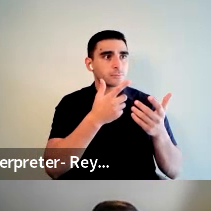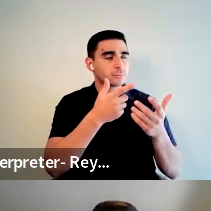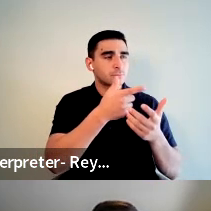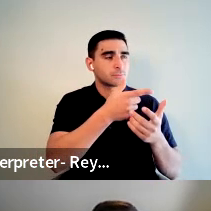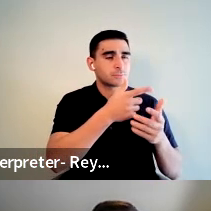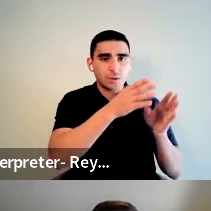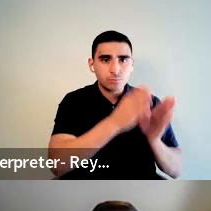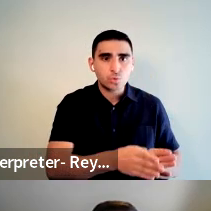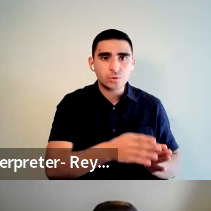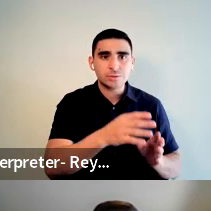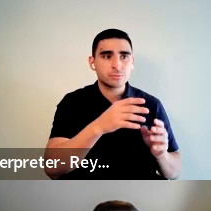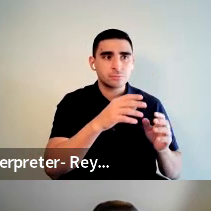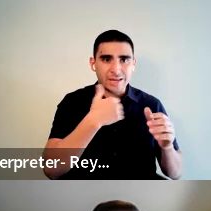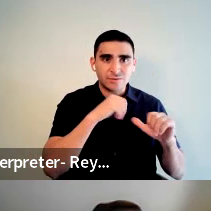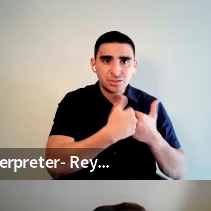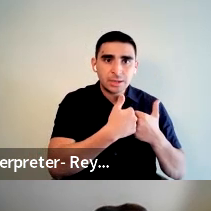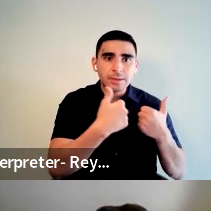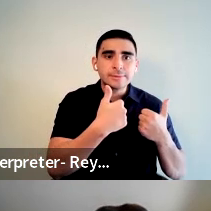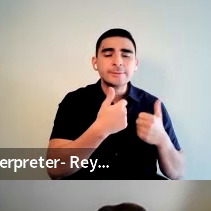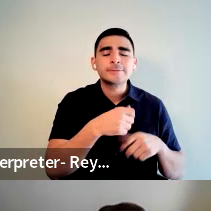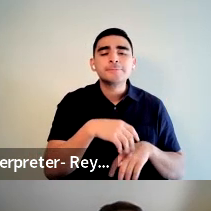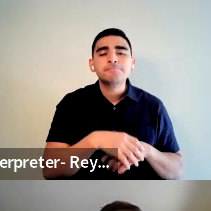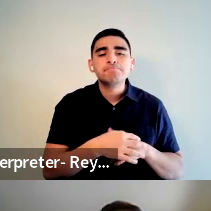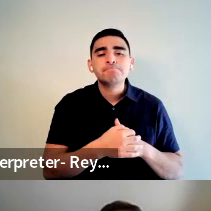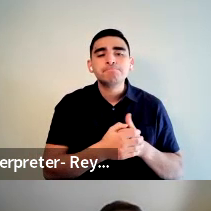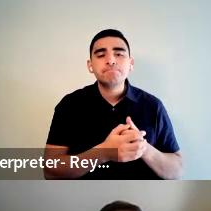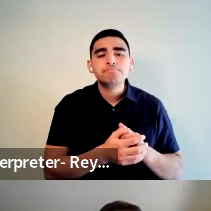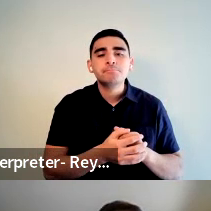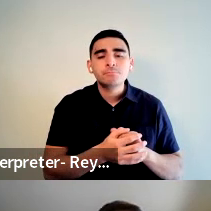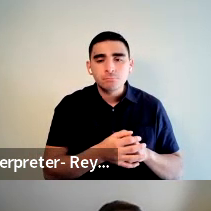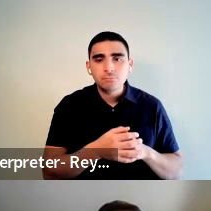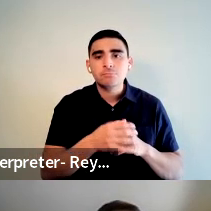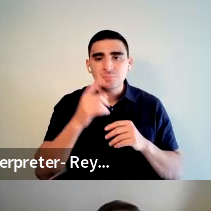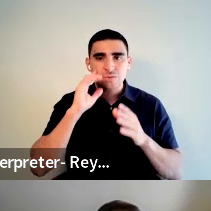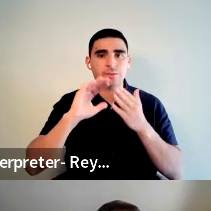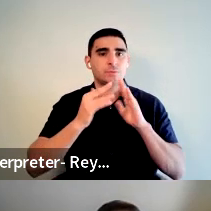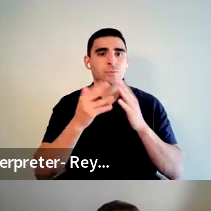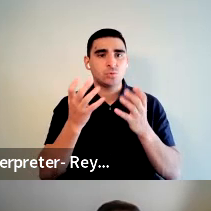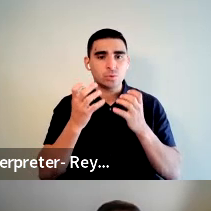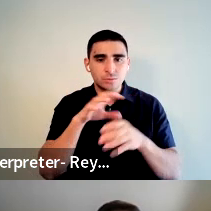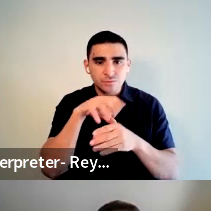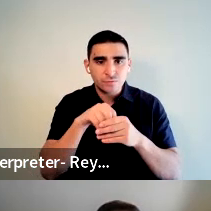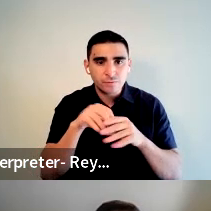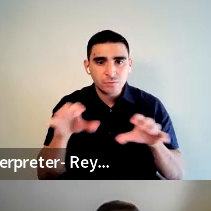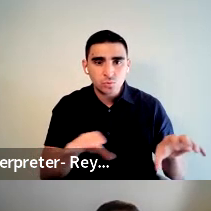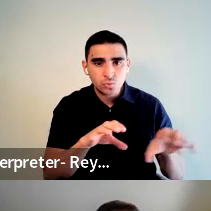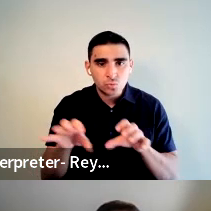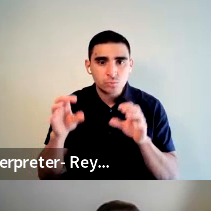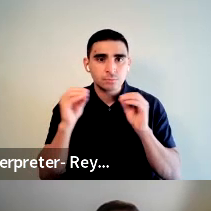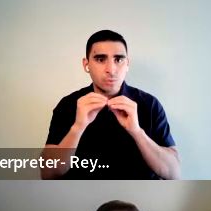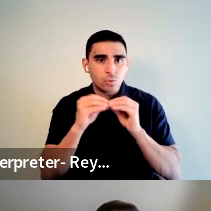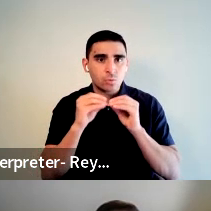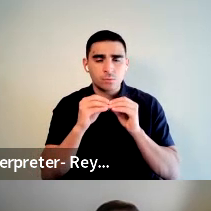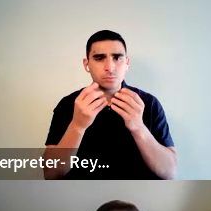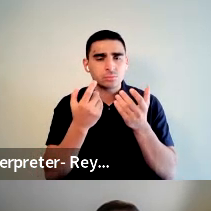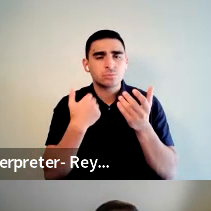challenged. And I think that the community wants to be able to do more of that. I hear that, what can we do to